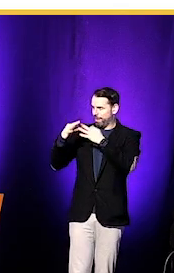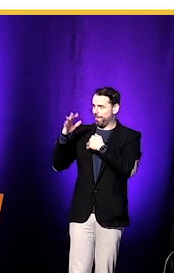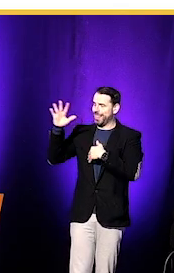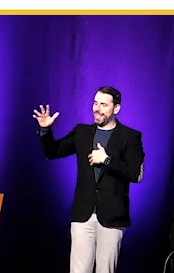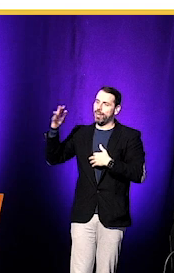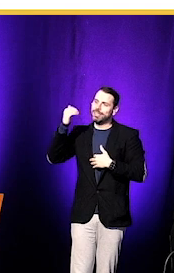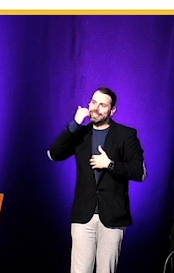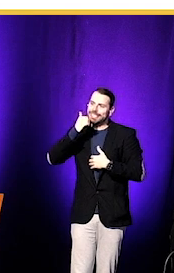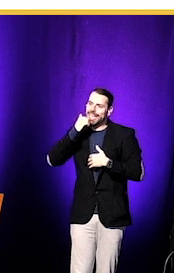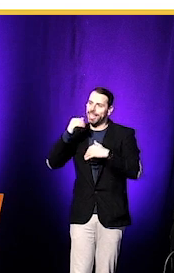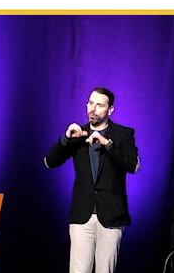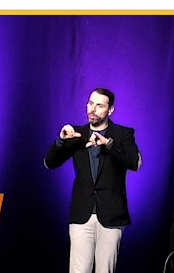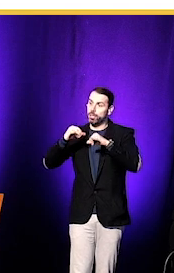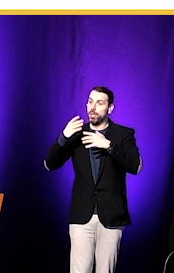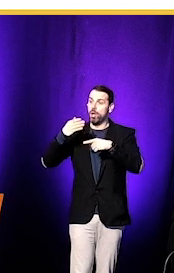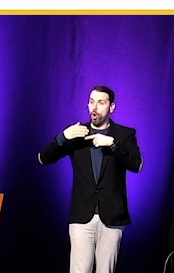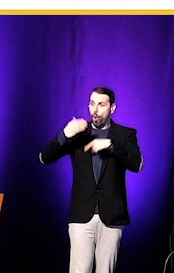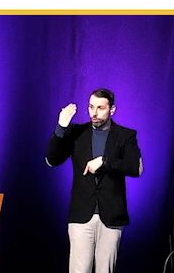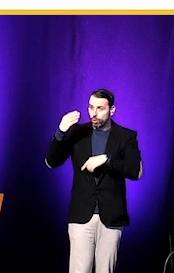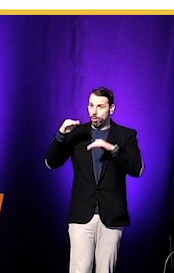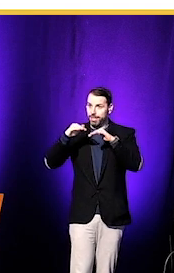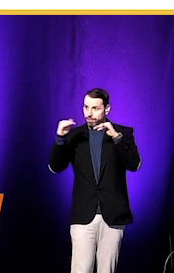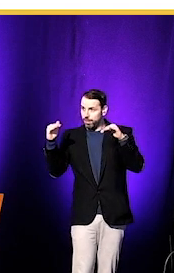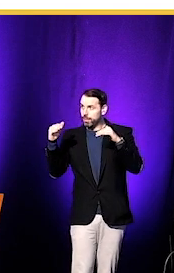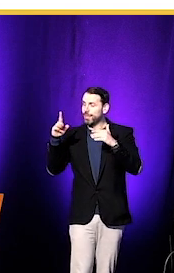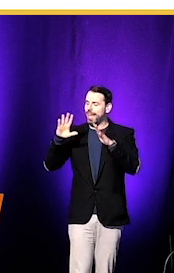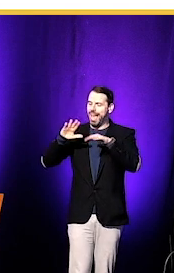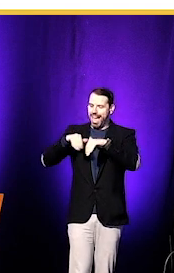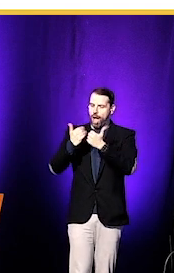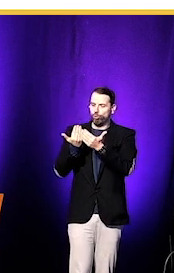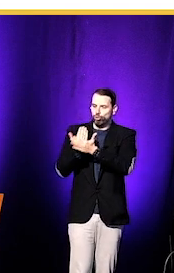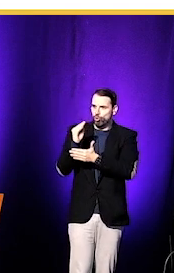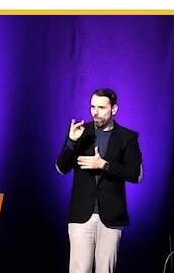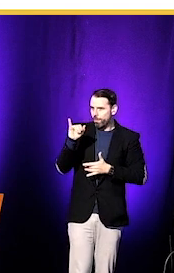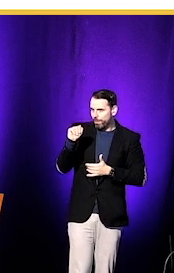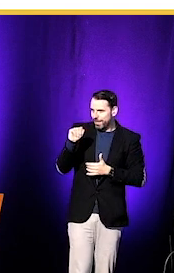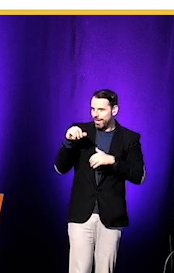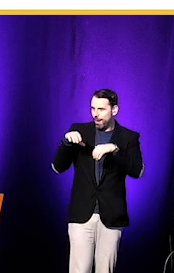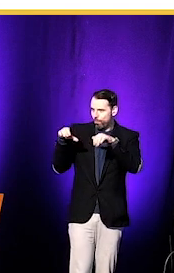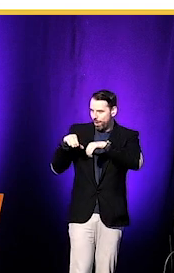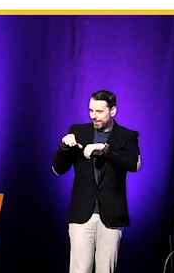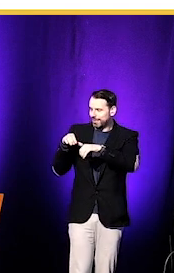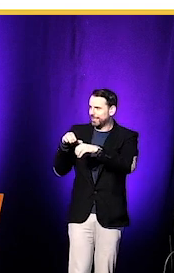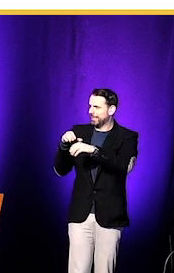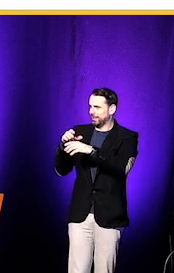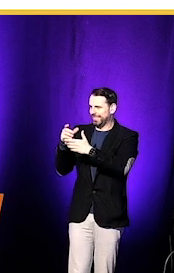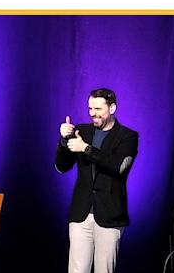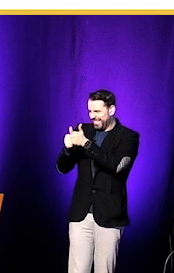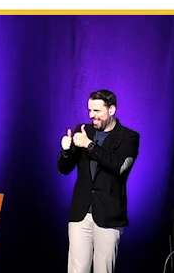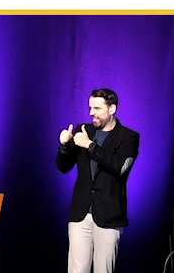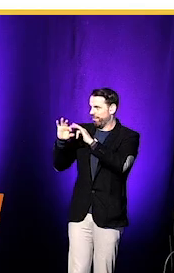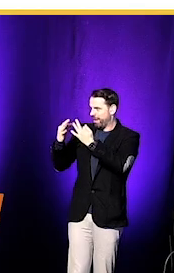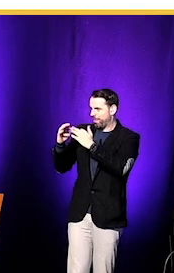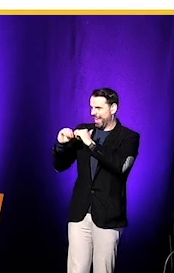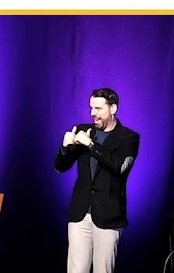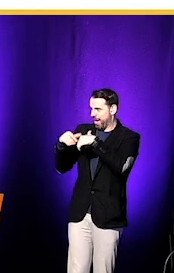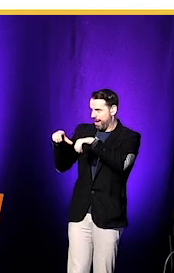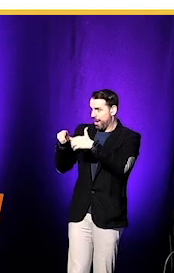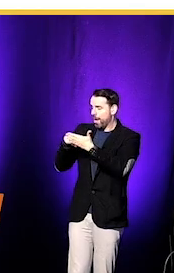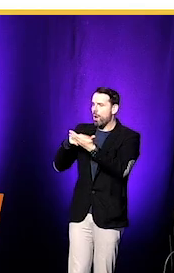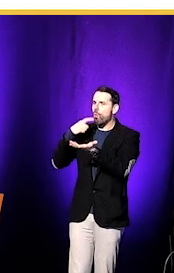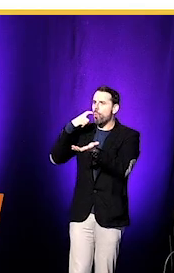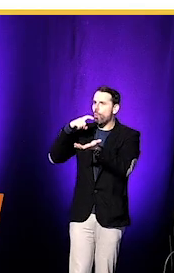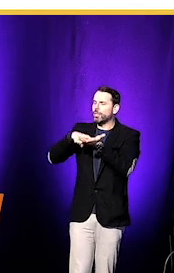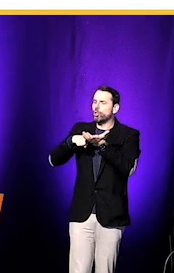or everyday expertise was leveraged in the new media practices of families. And in the course of doing so, we noticed novel